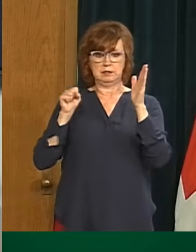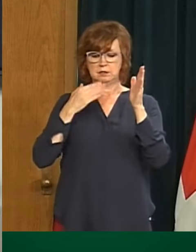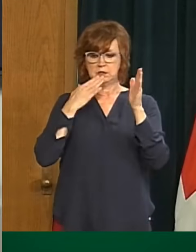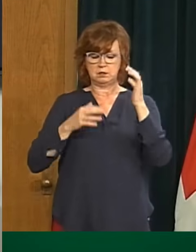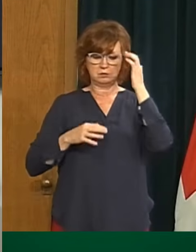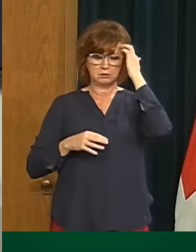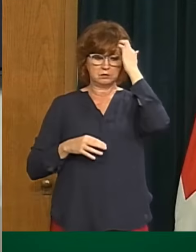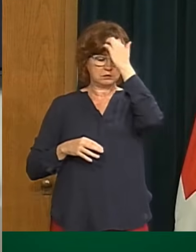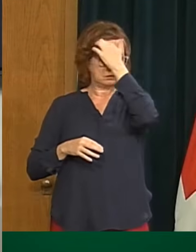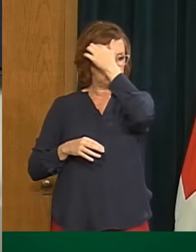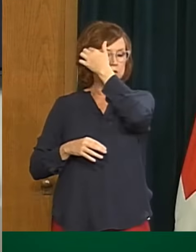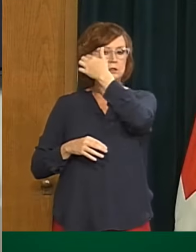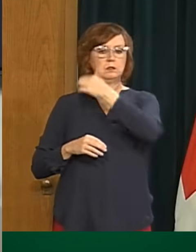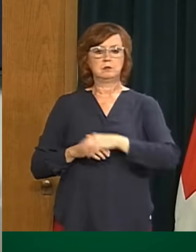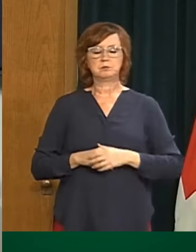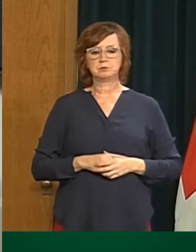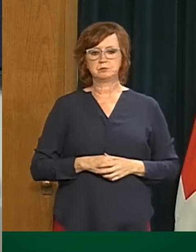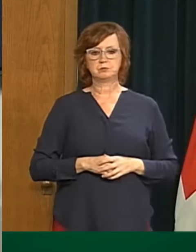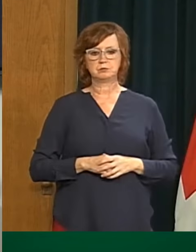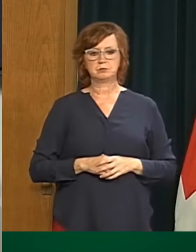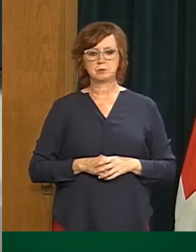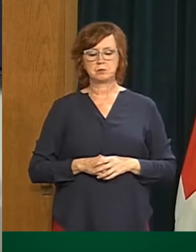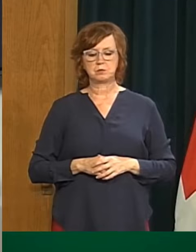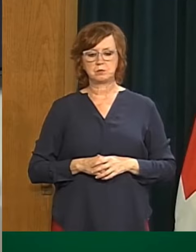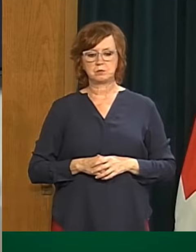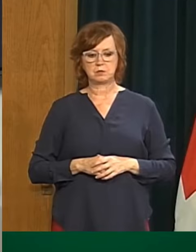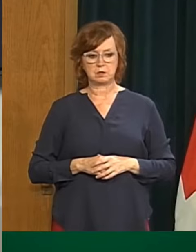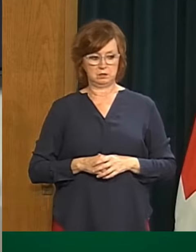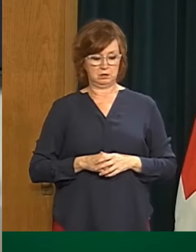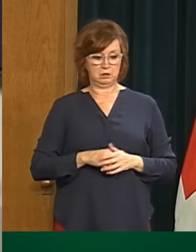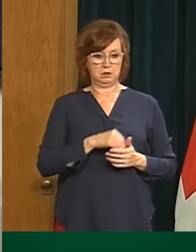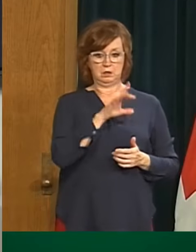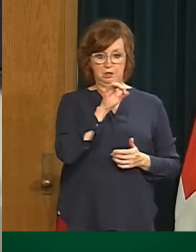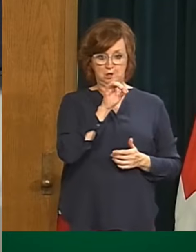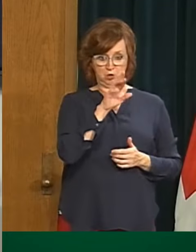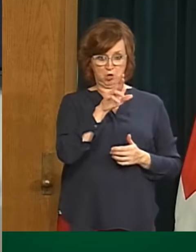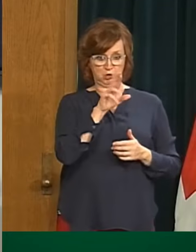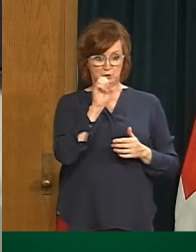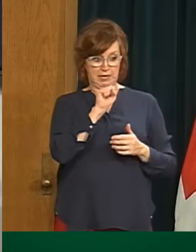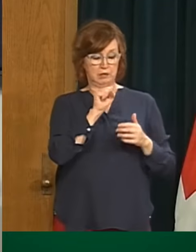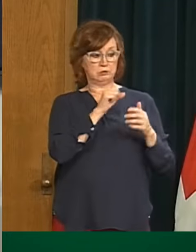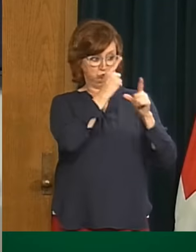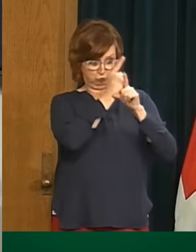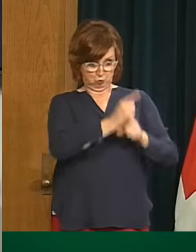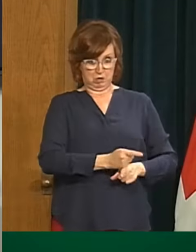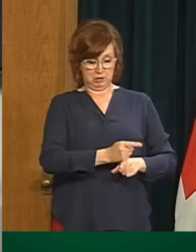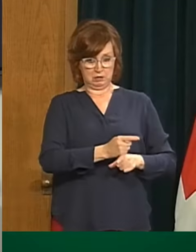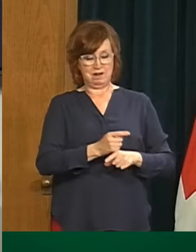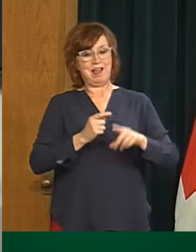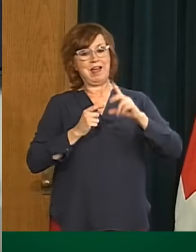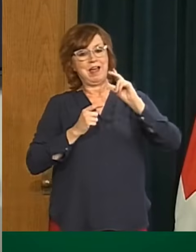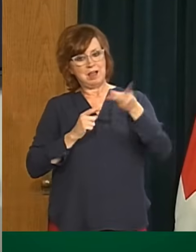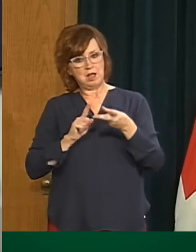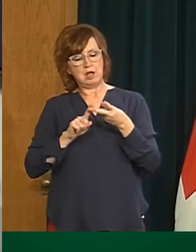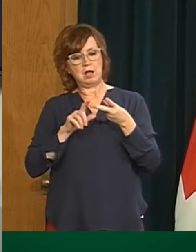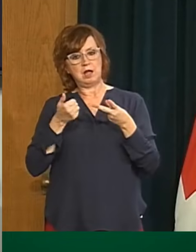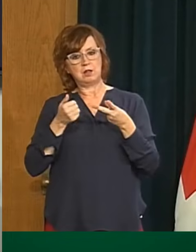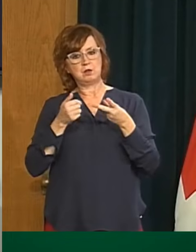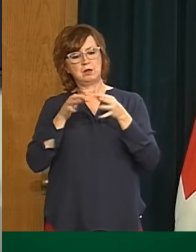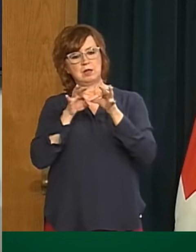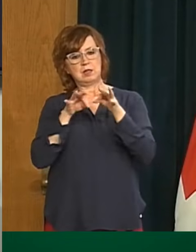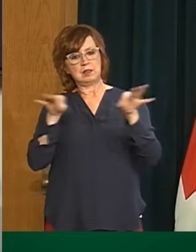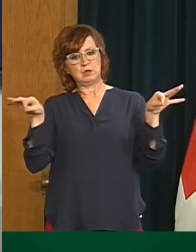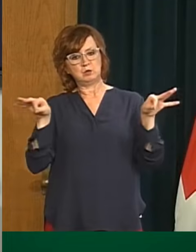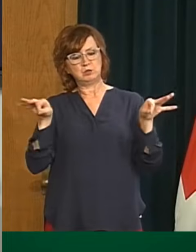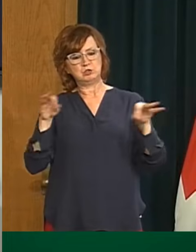on Dr. Shahab's comments, the other issues that we would be trying to support the community in is things like language barriers and